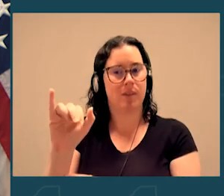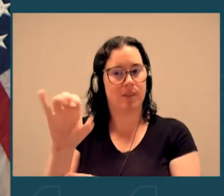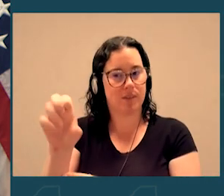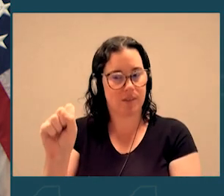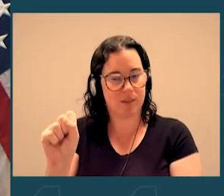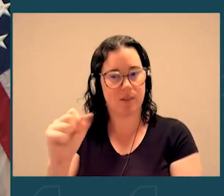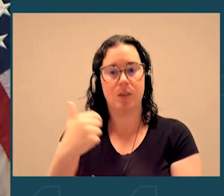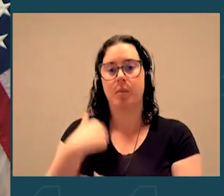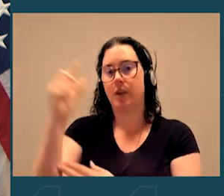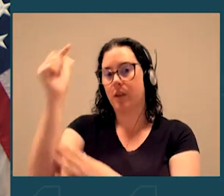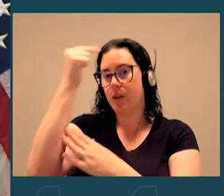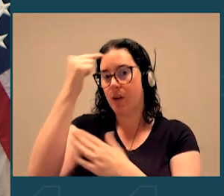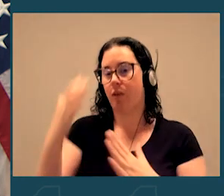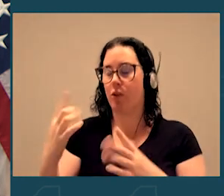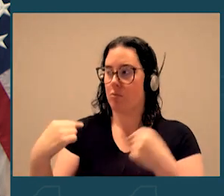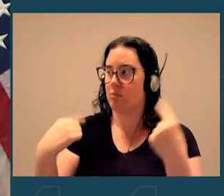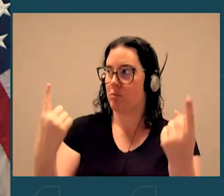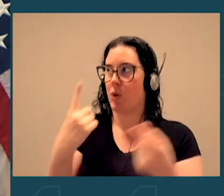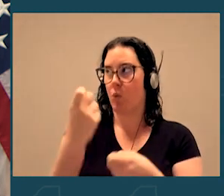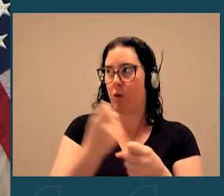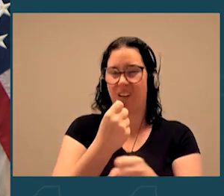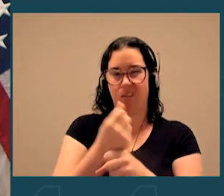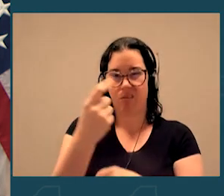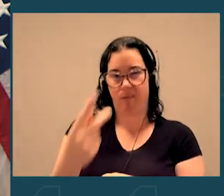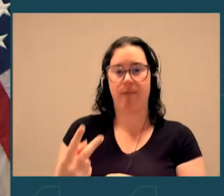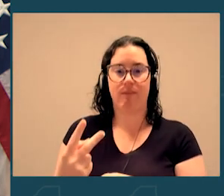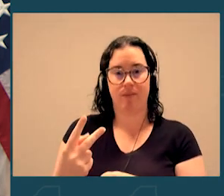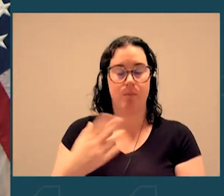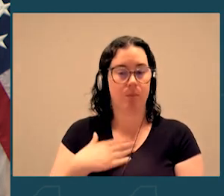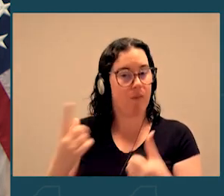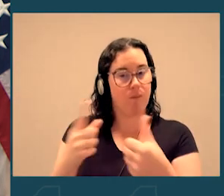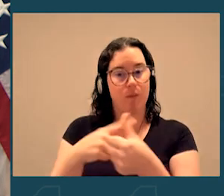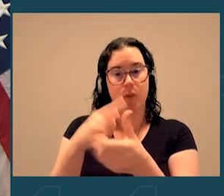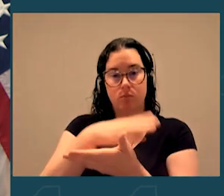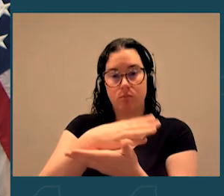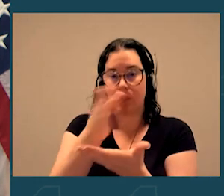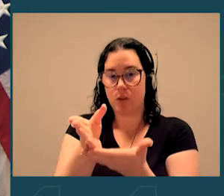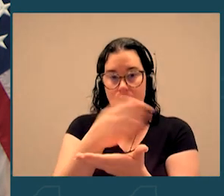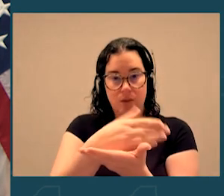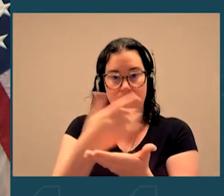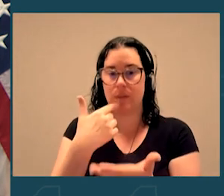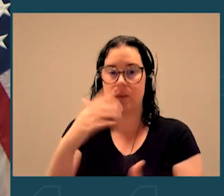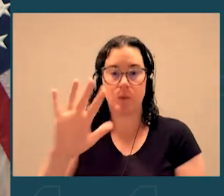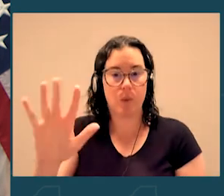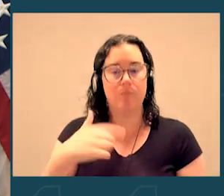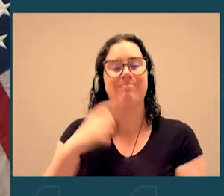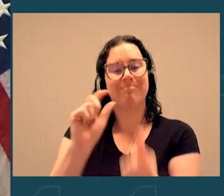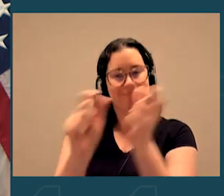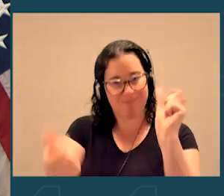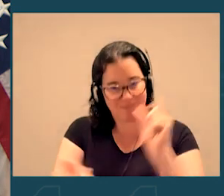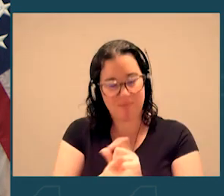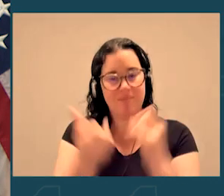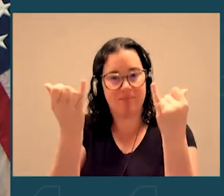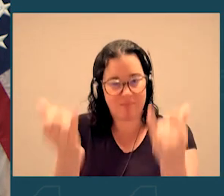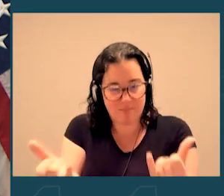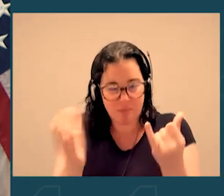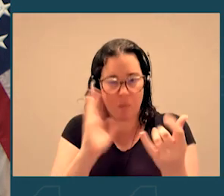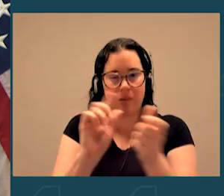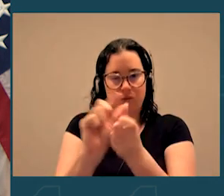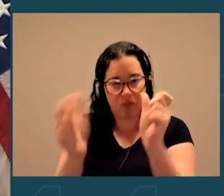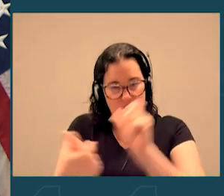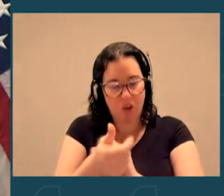half. My first budget as an elected governor, I said, this changes. This changes right here and right now. And